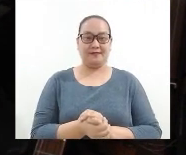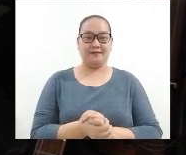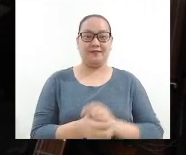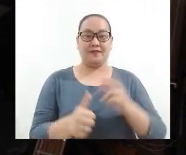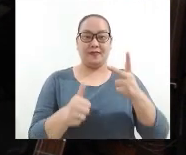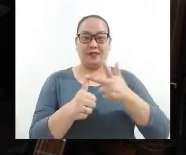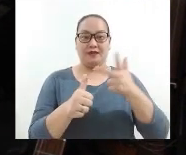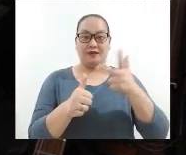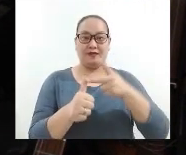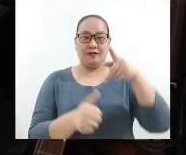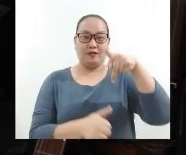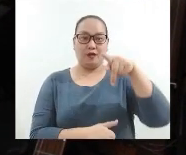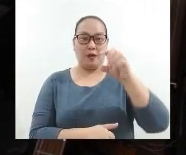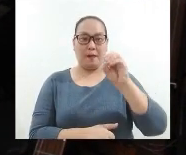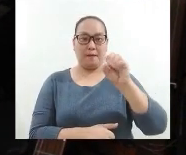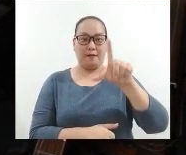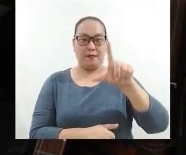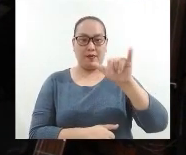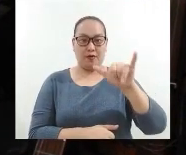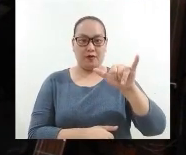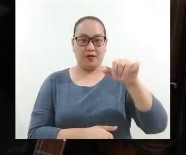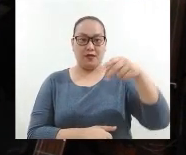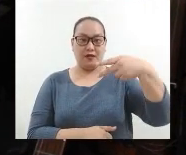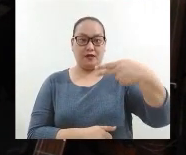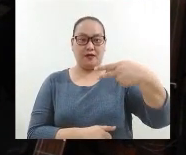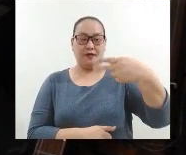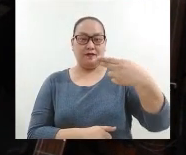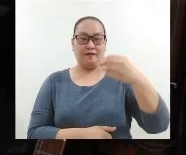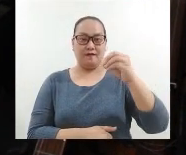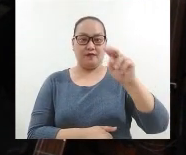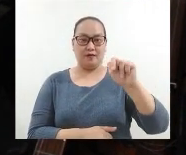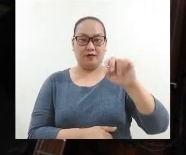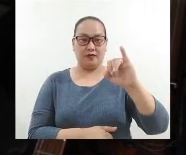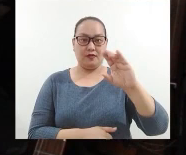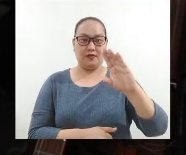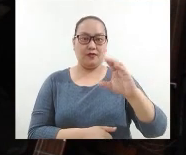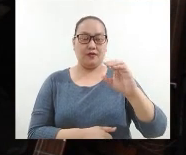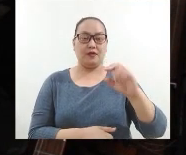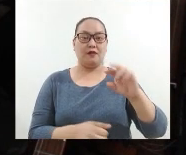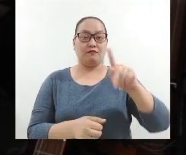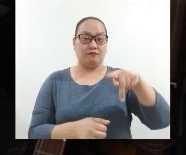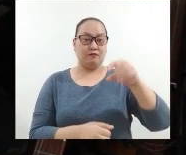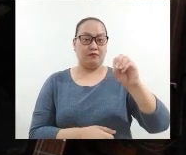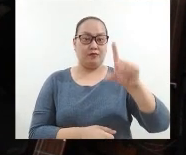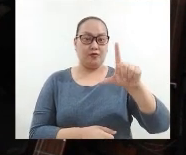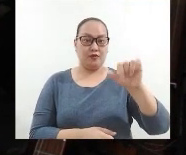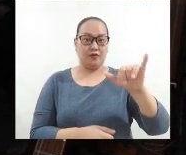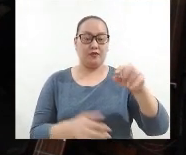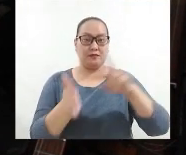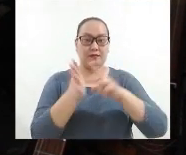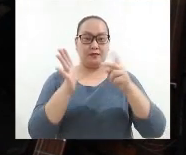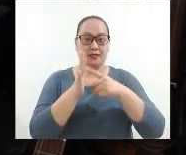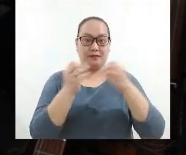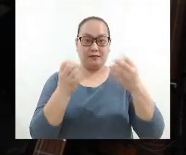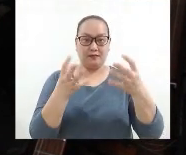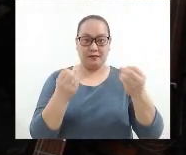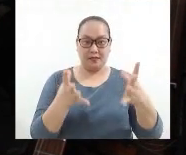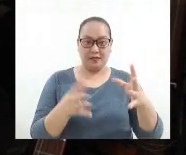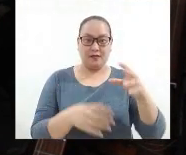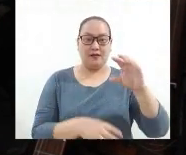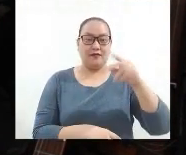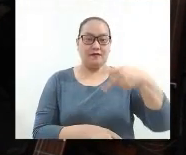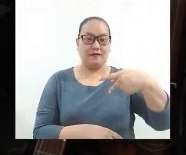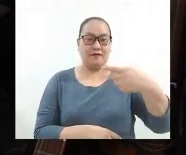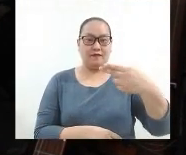One is polyphonic. From the word poly means many, and phonic means sound. Therefore, it means that